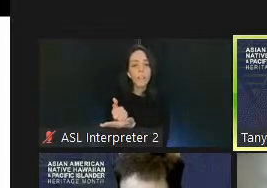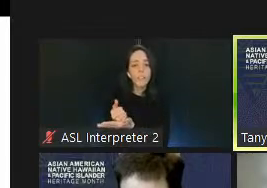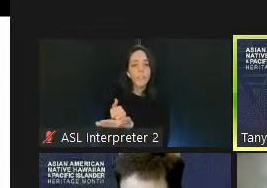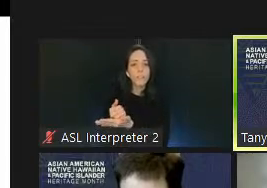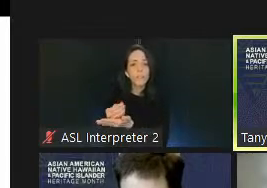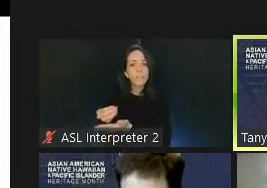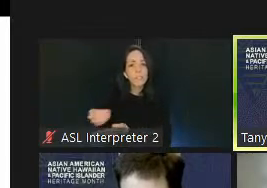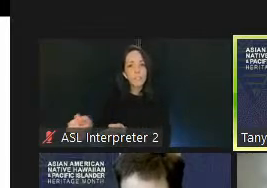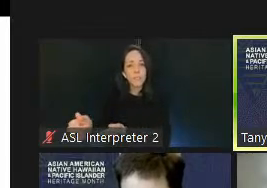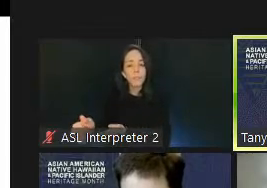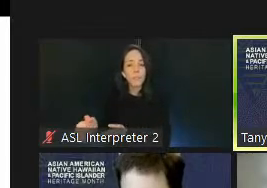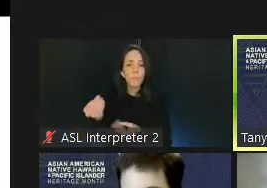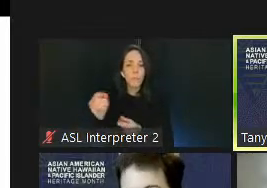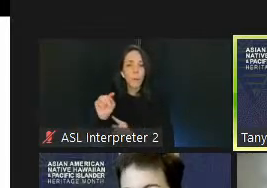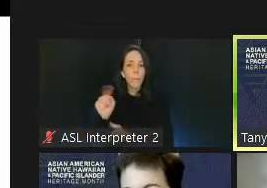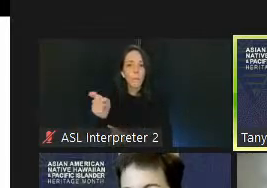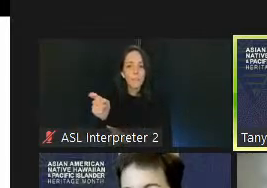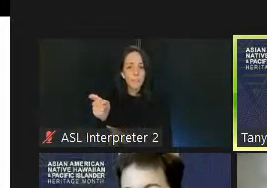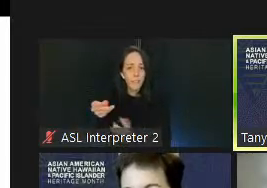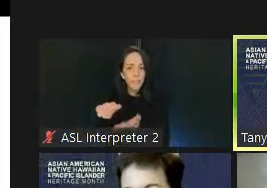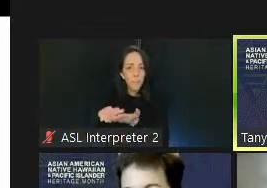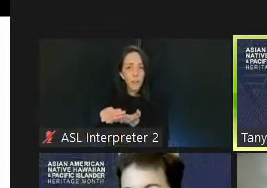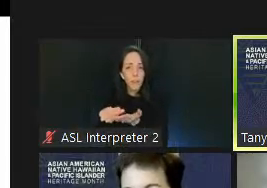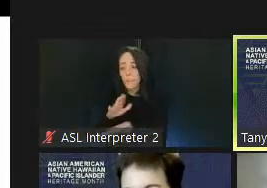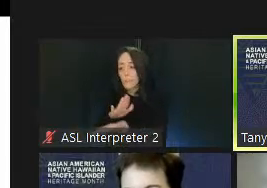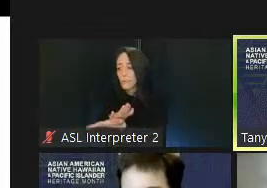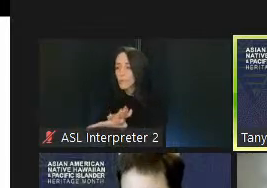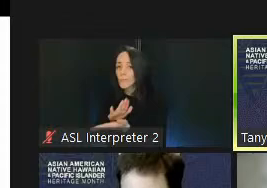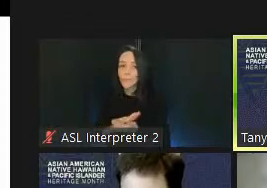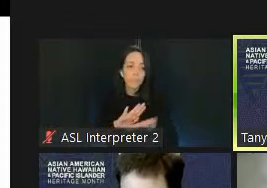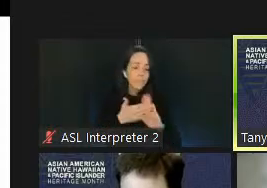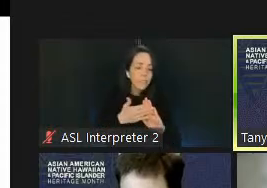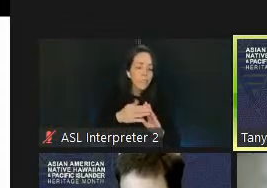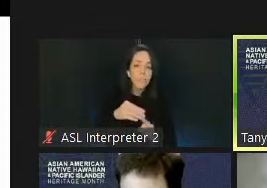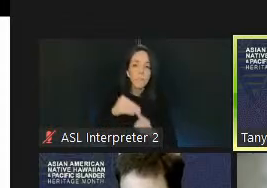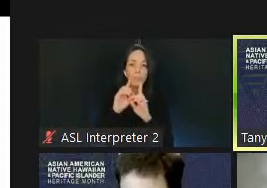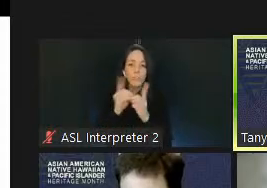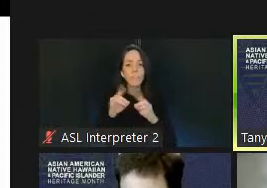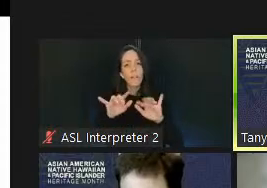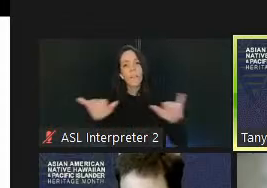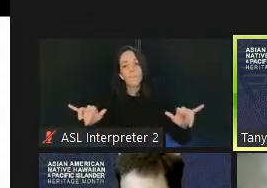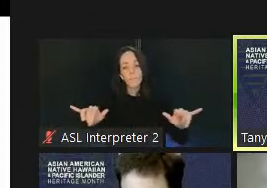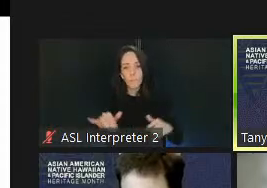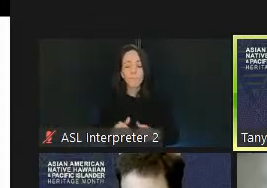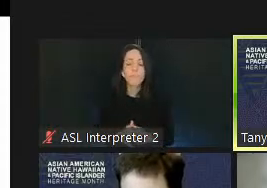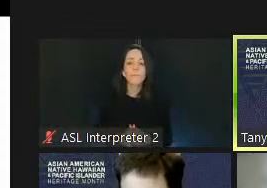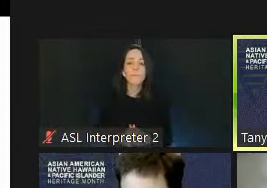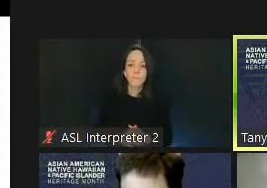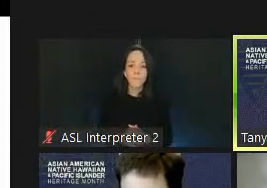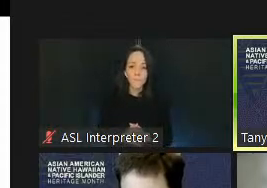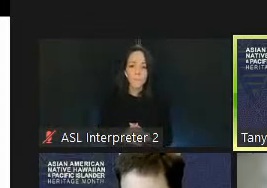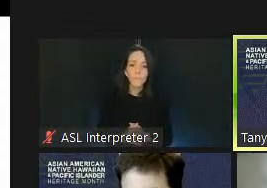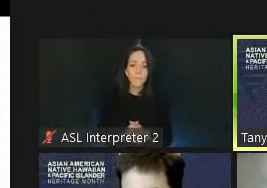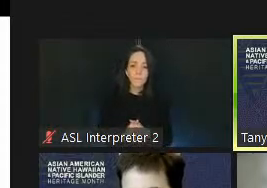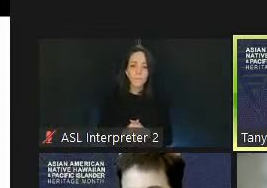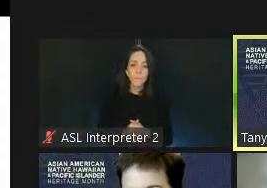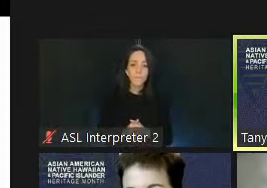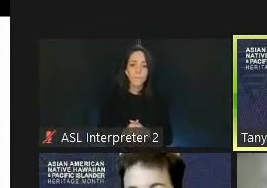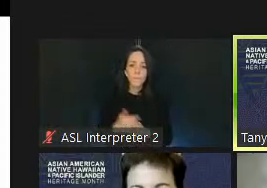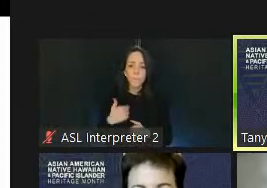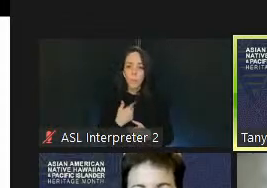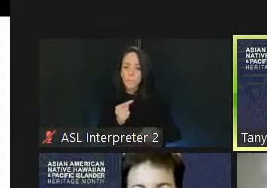tax revenue to schools, cities, special districts, and so forth. As we sought to balance